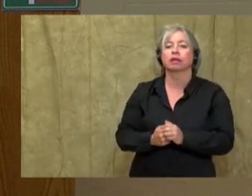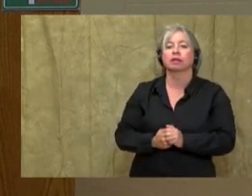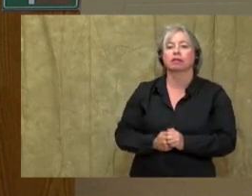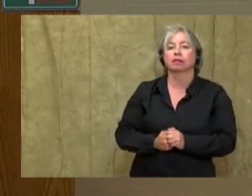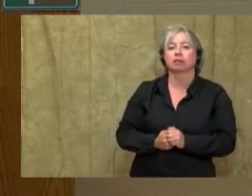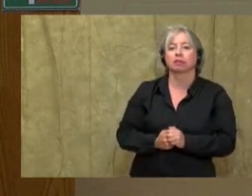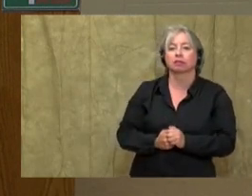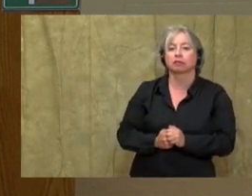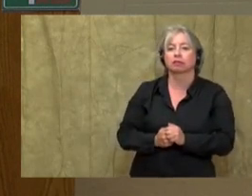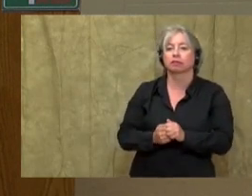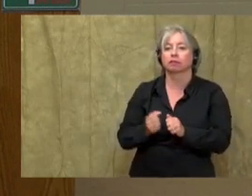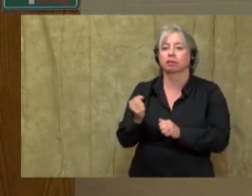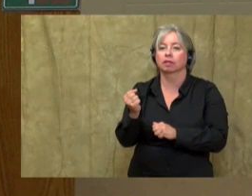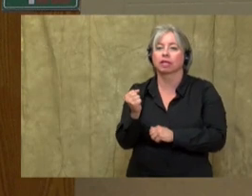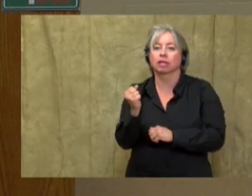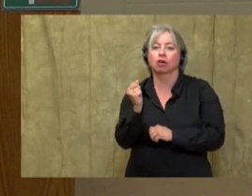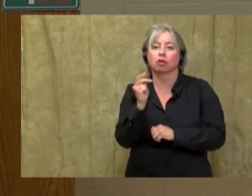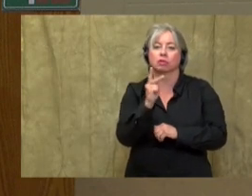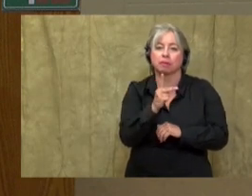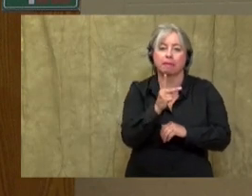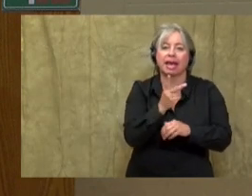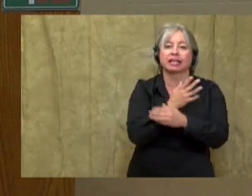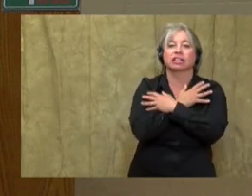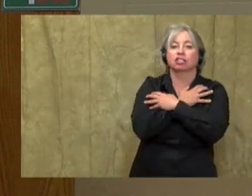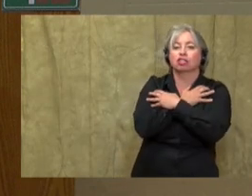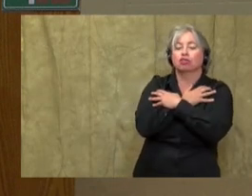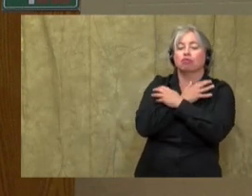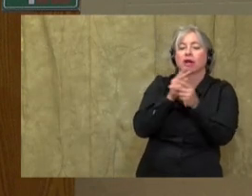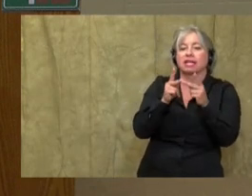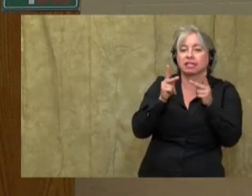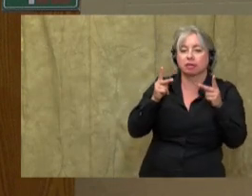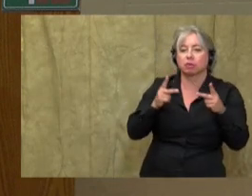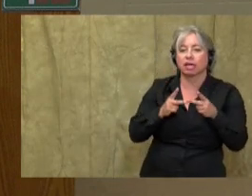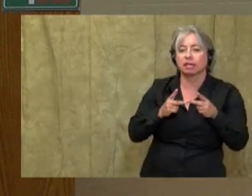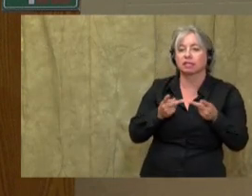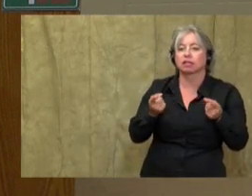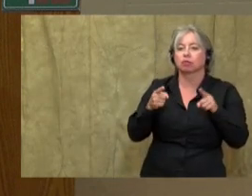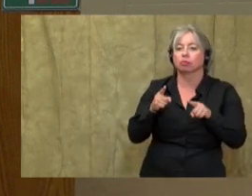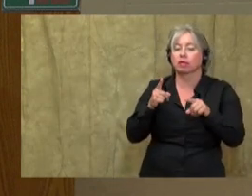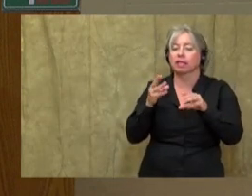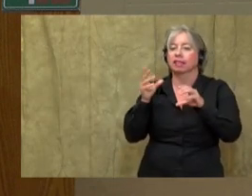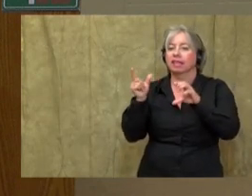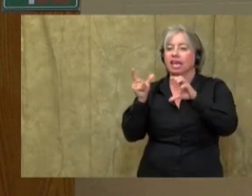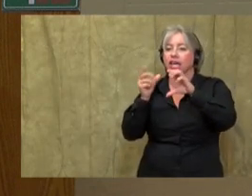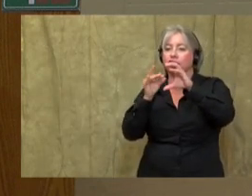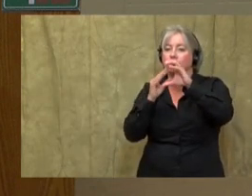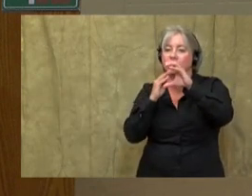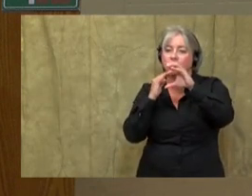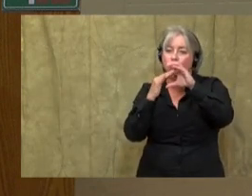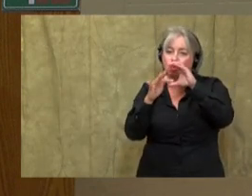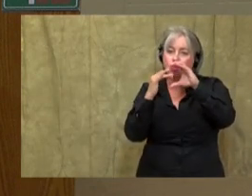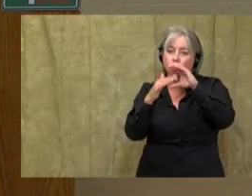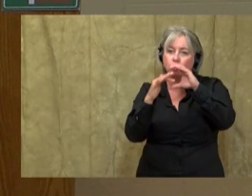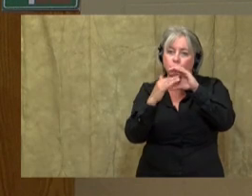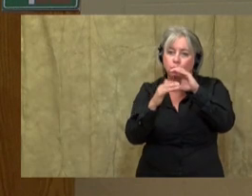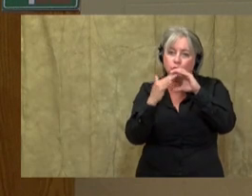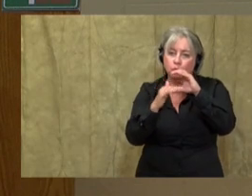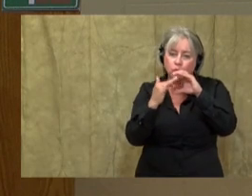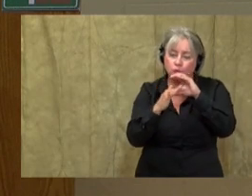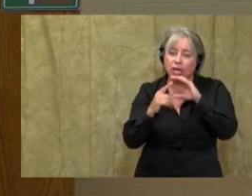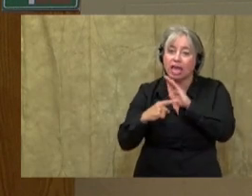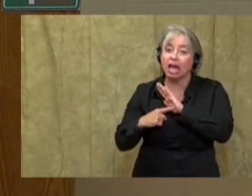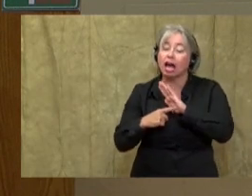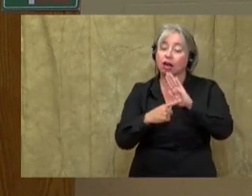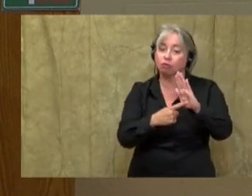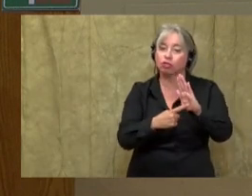matter actually goes back into its resting place when the energy passes through it. All right, I'm going to show you some